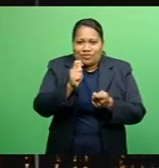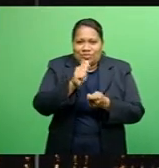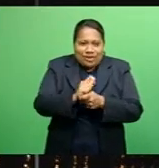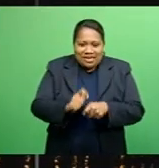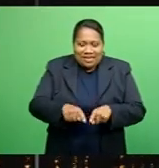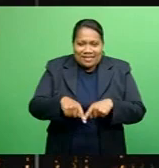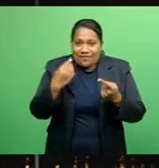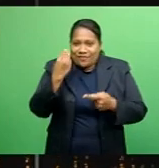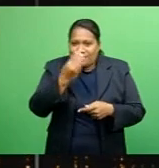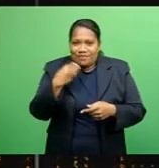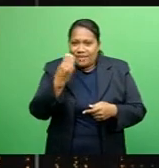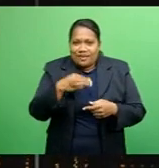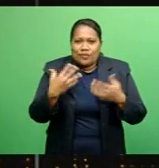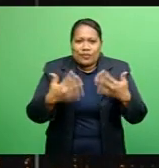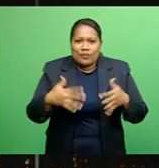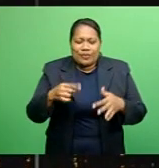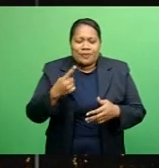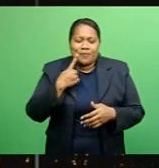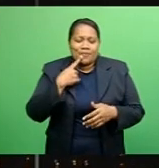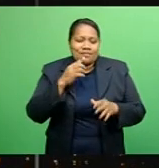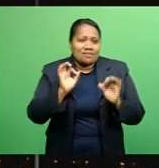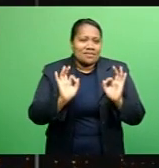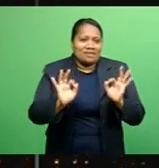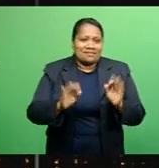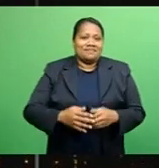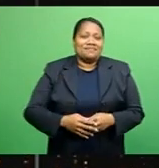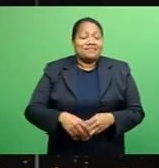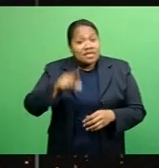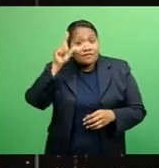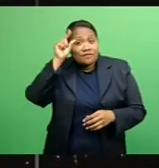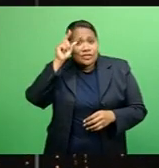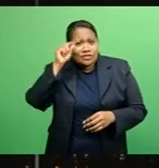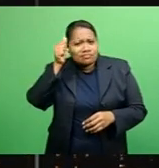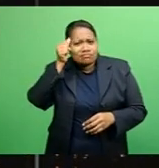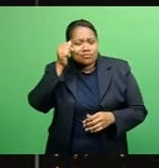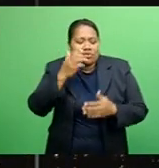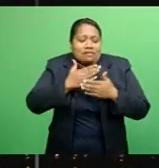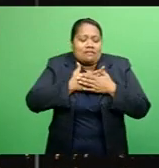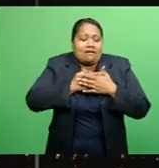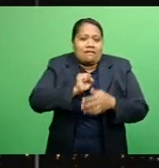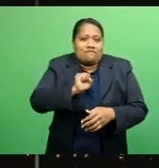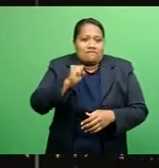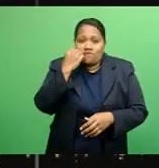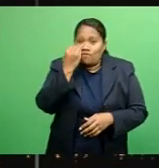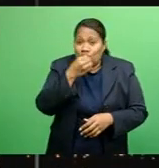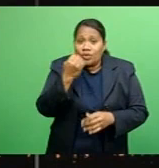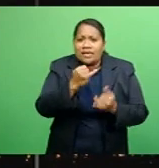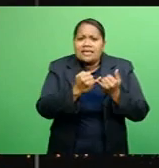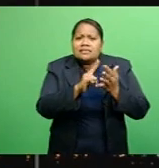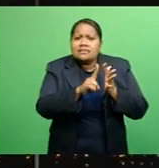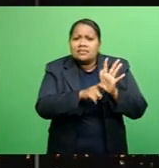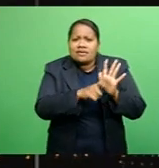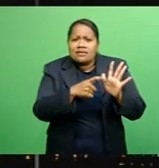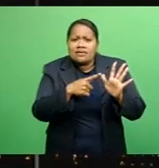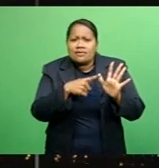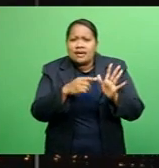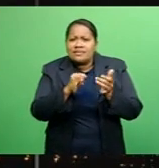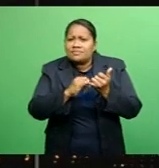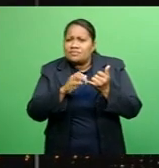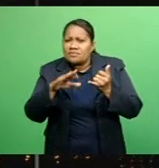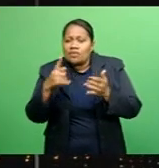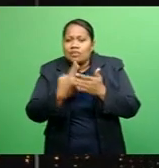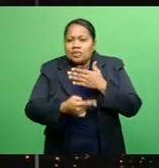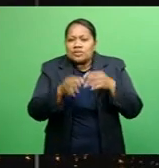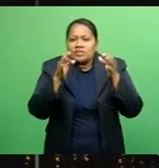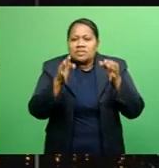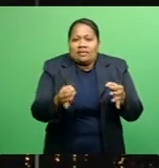into something enticing to the taste buds. Fijians are known to love their food, and Sarah Smith decided to turn her love of cooking